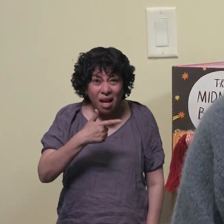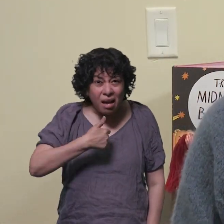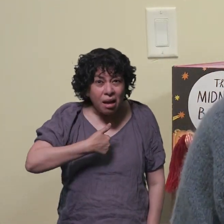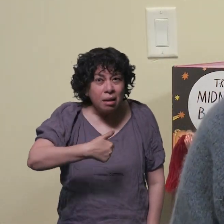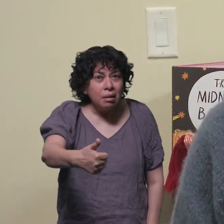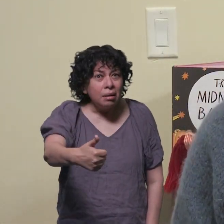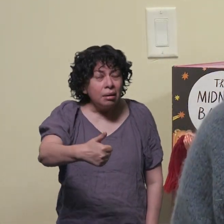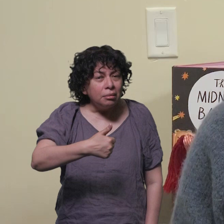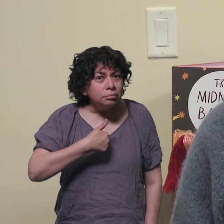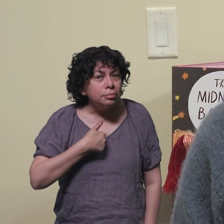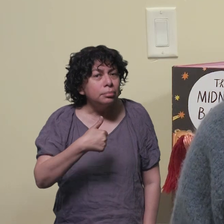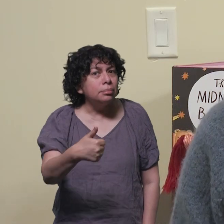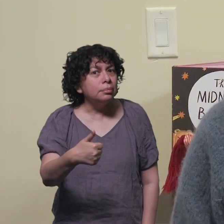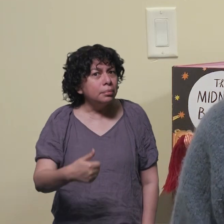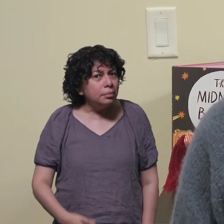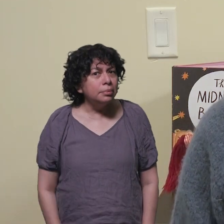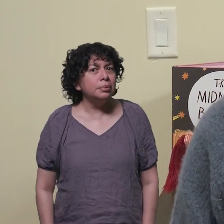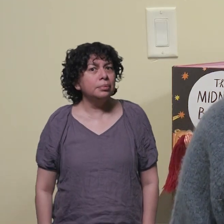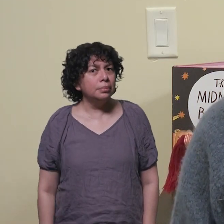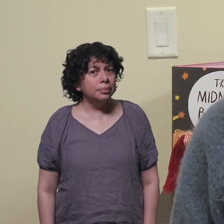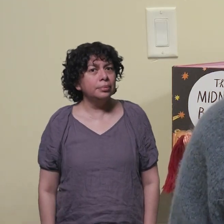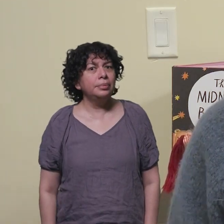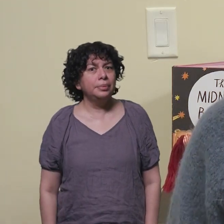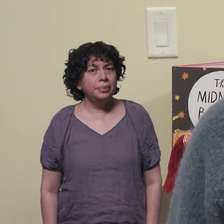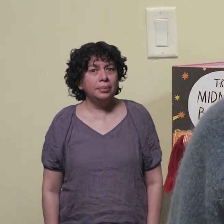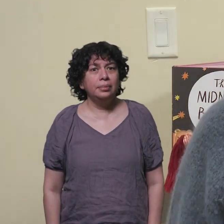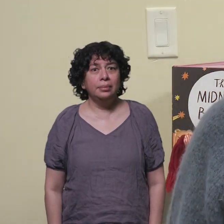What a trip she makes